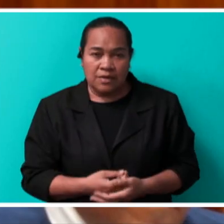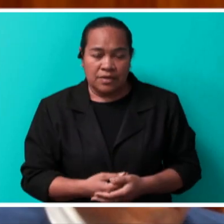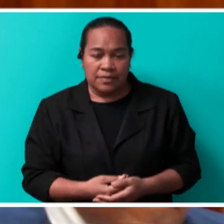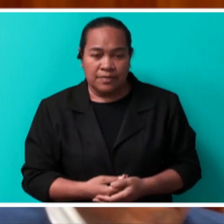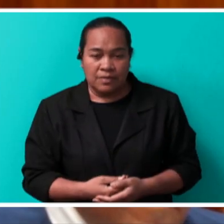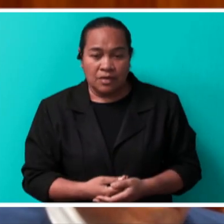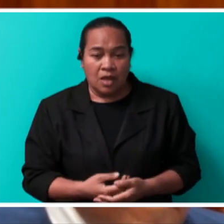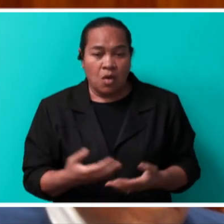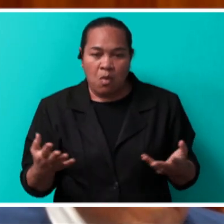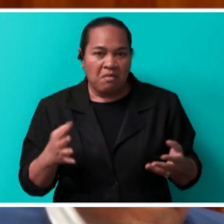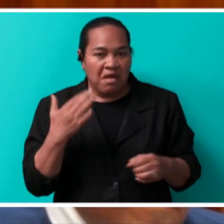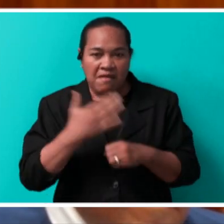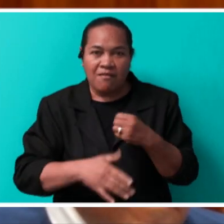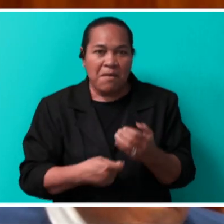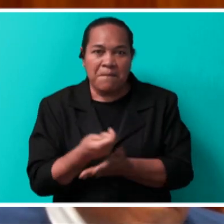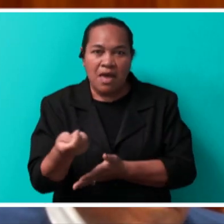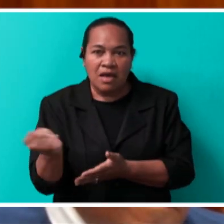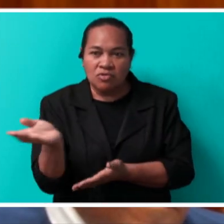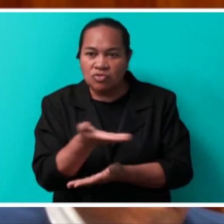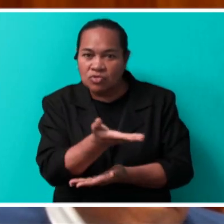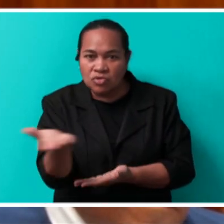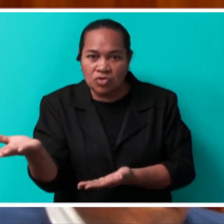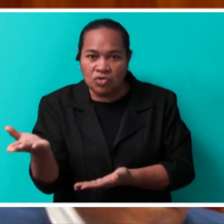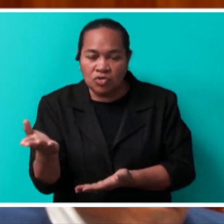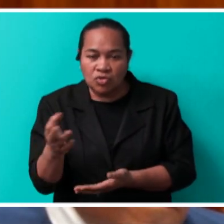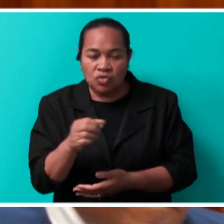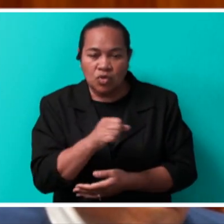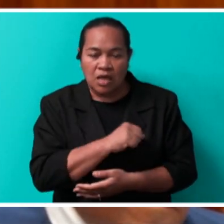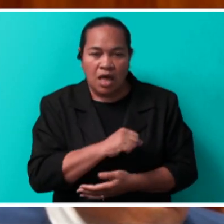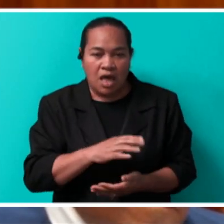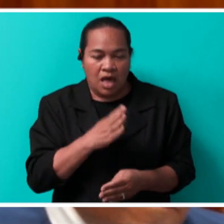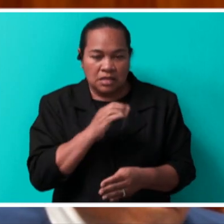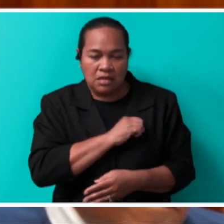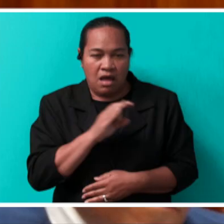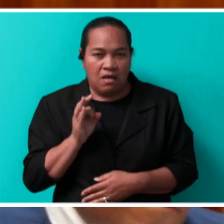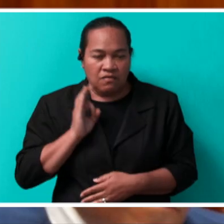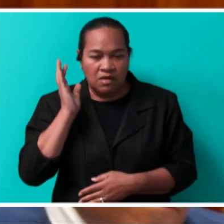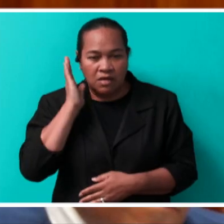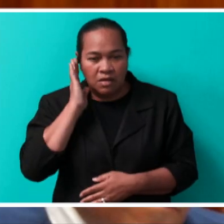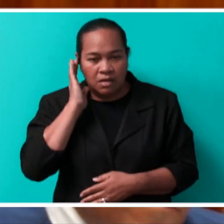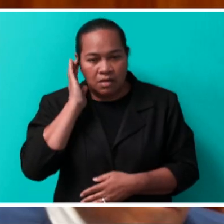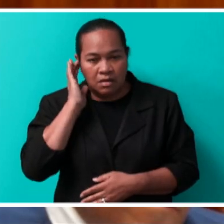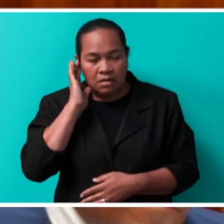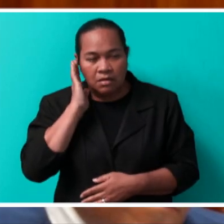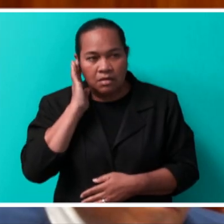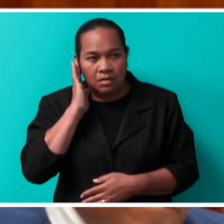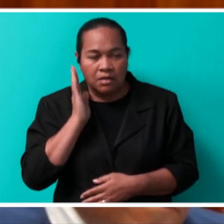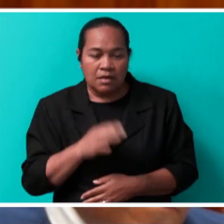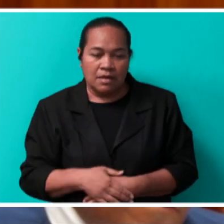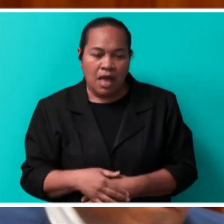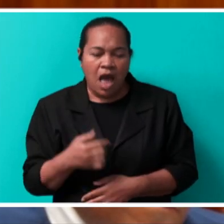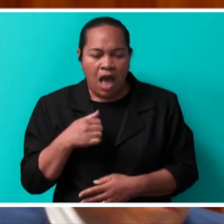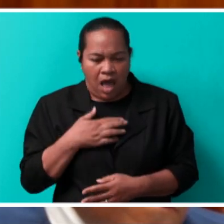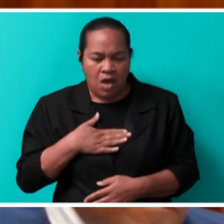in unpaid wages and paid out to the affected workers. Mr. Speaker, sir, I also wish